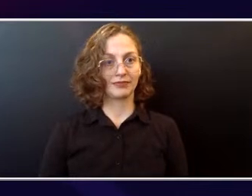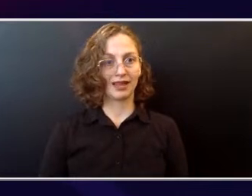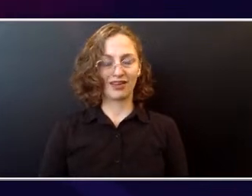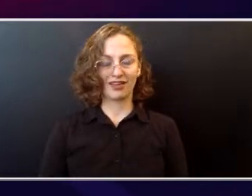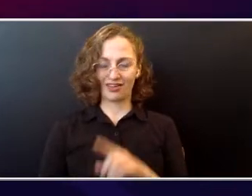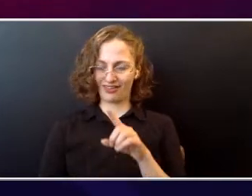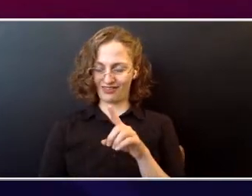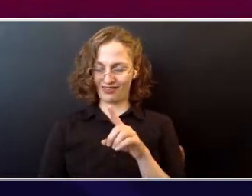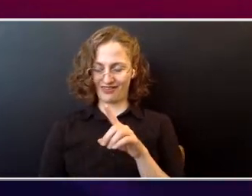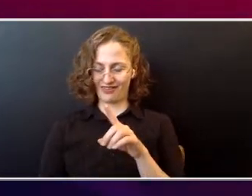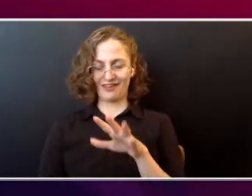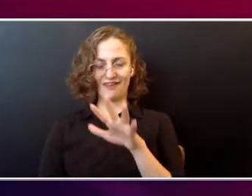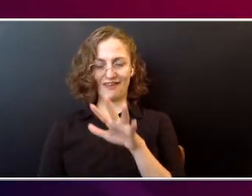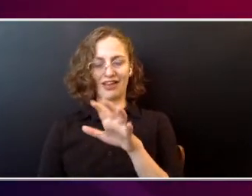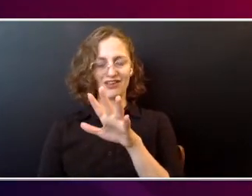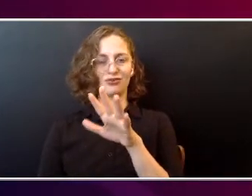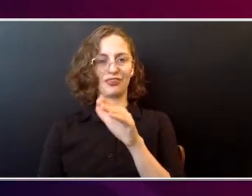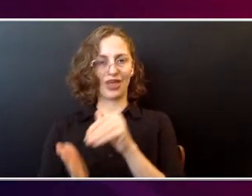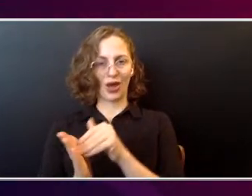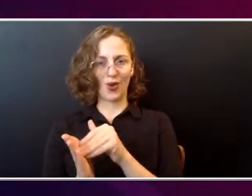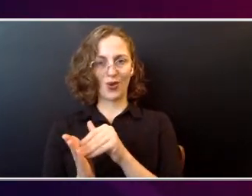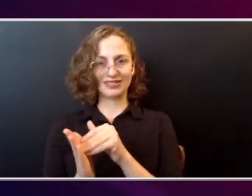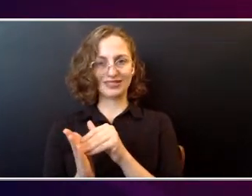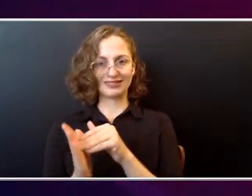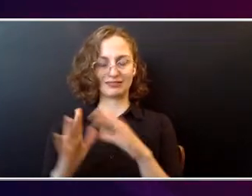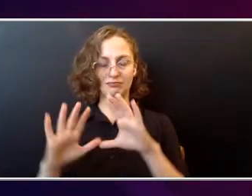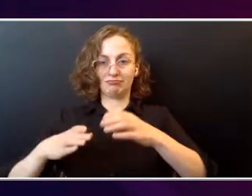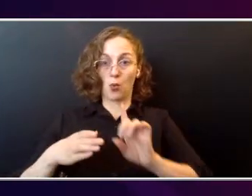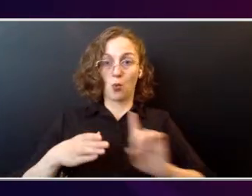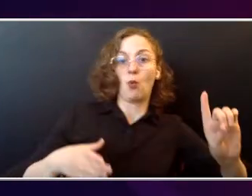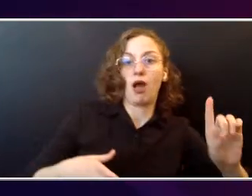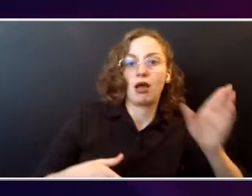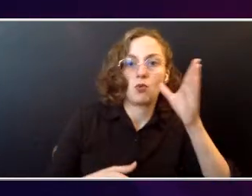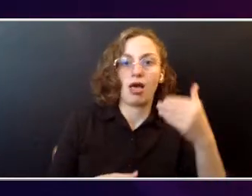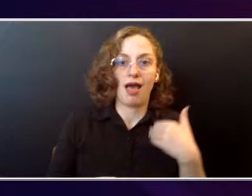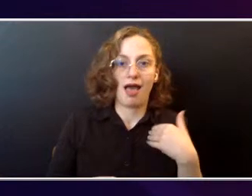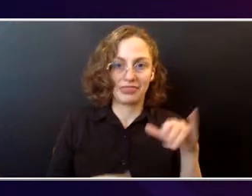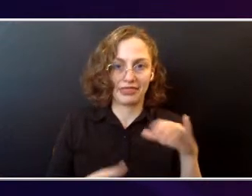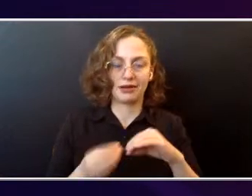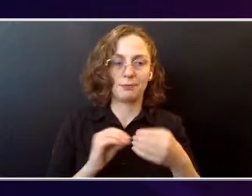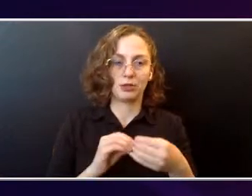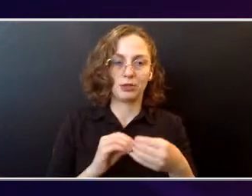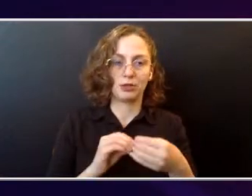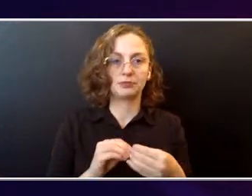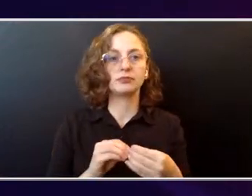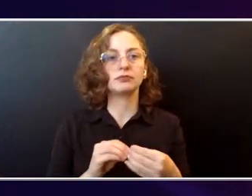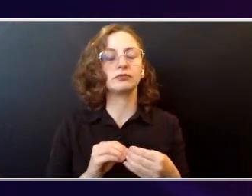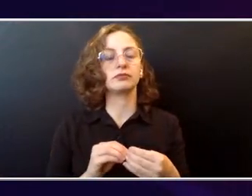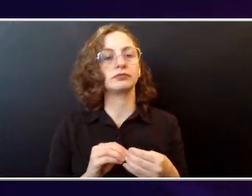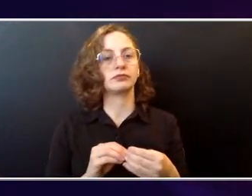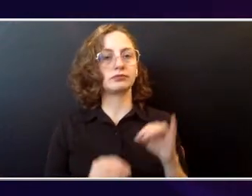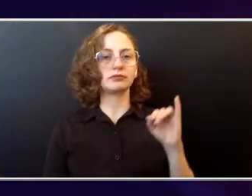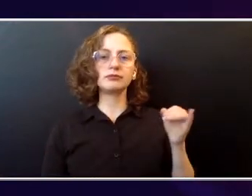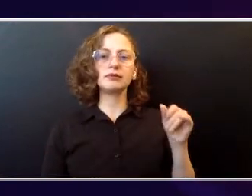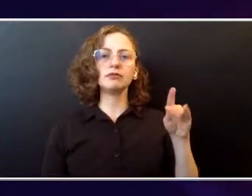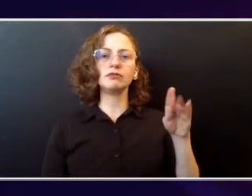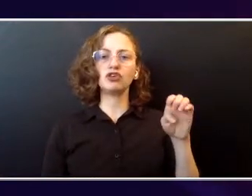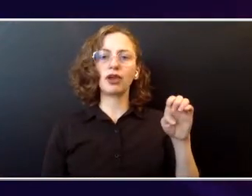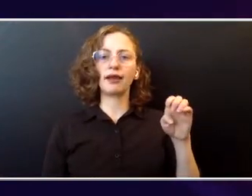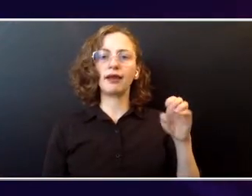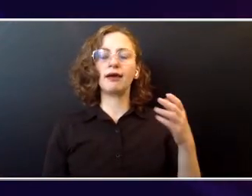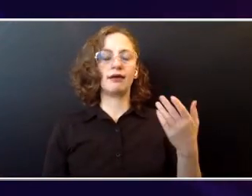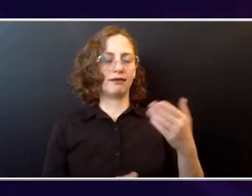100,000. 100,000. A doctor initially blamed you and said you're not keeping your